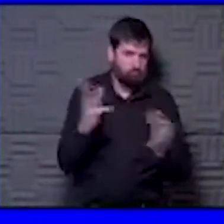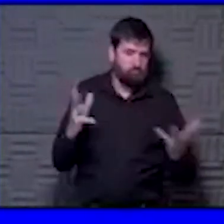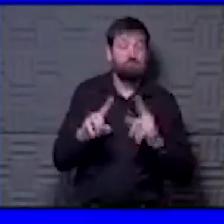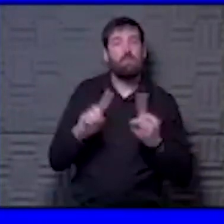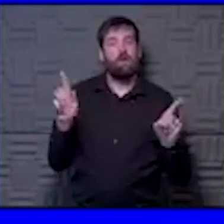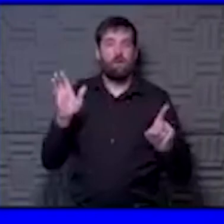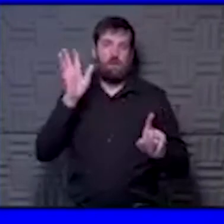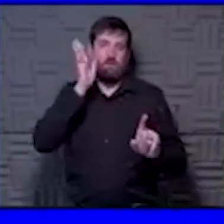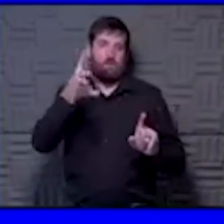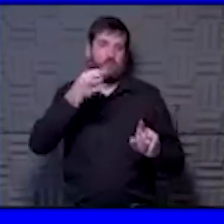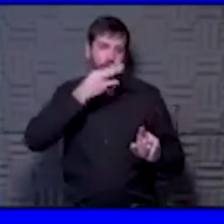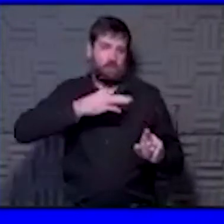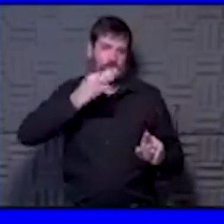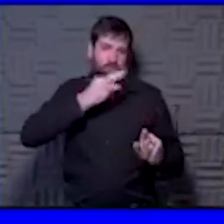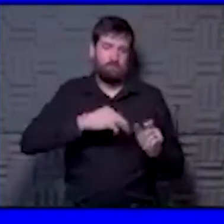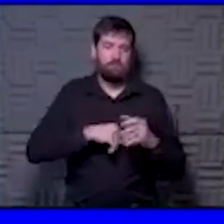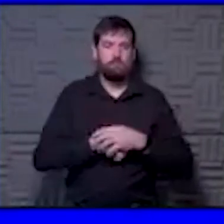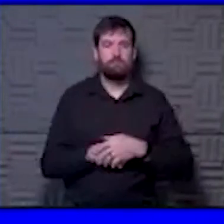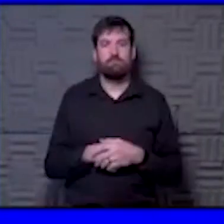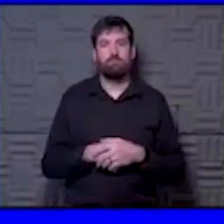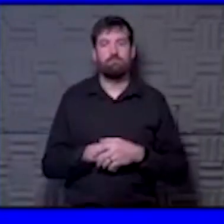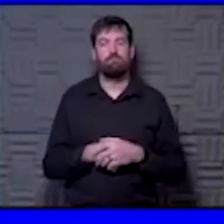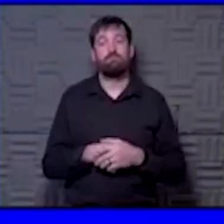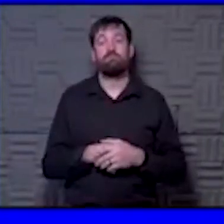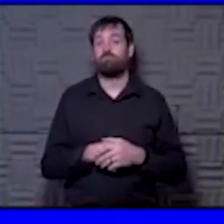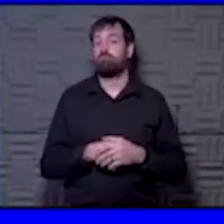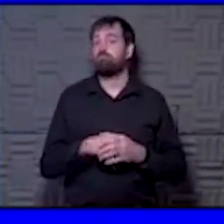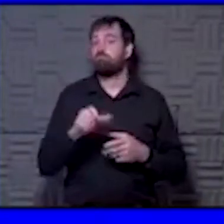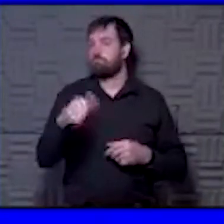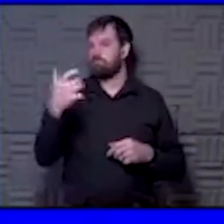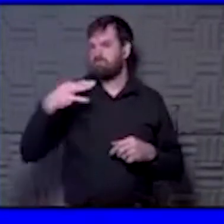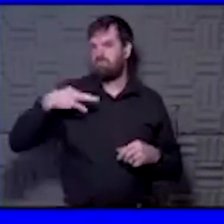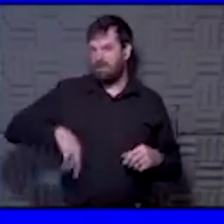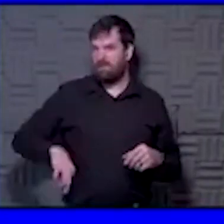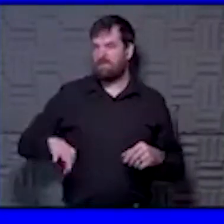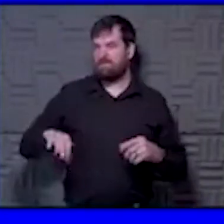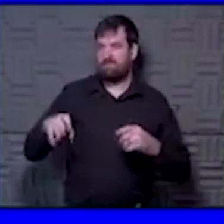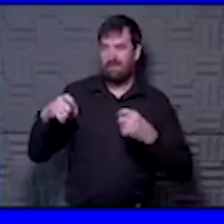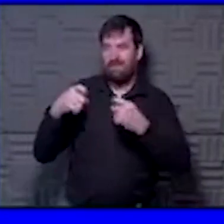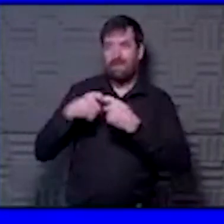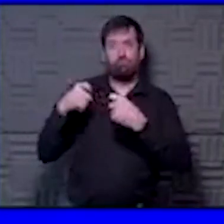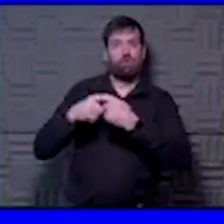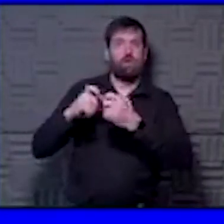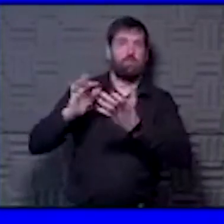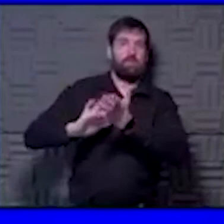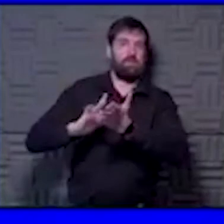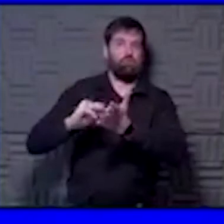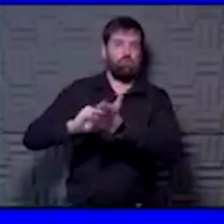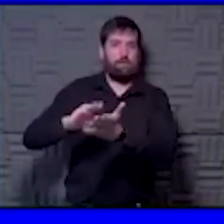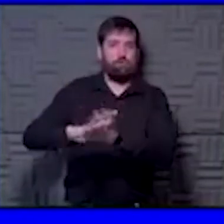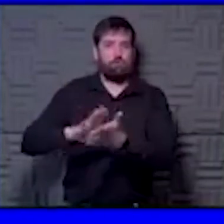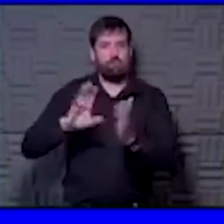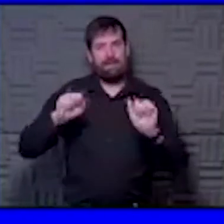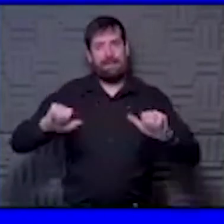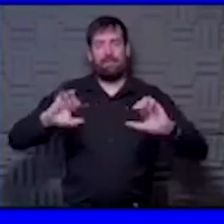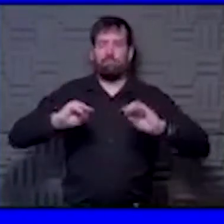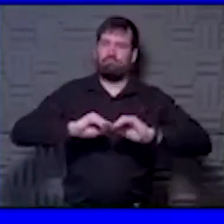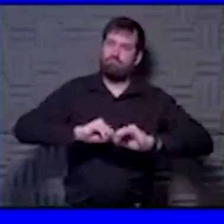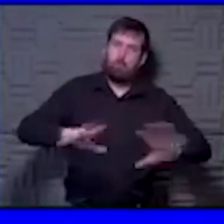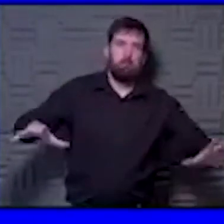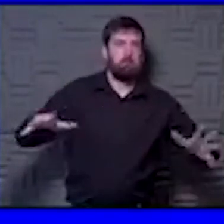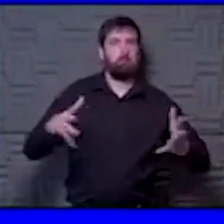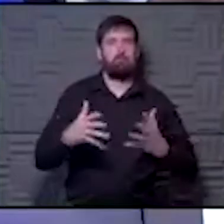that will be coming, and certainly I think that is one of the other benefits of an electronic medical record is to be able to set those types of things